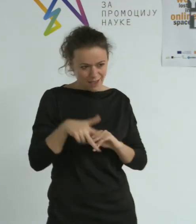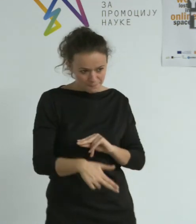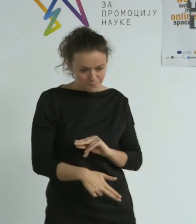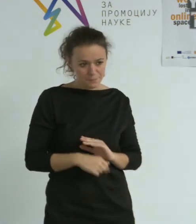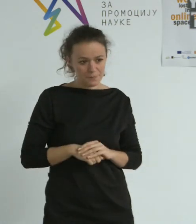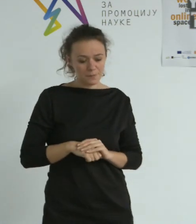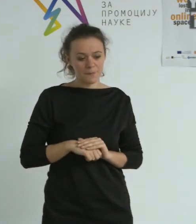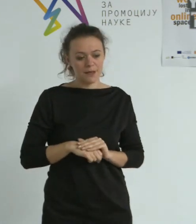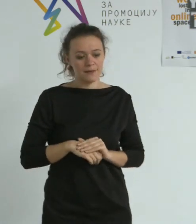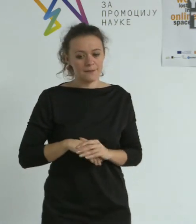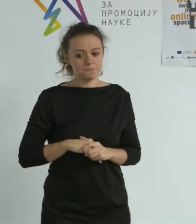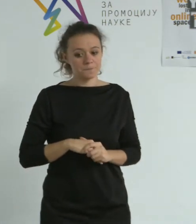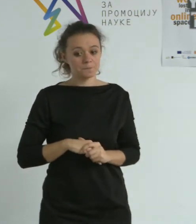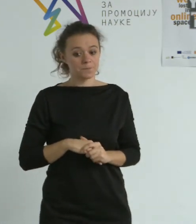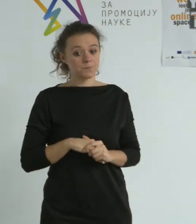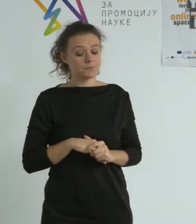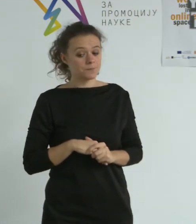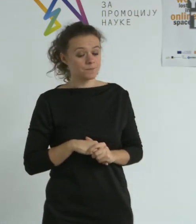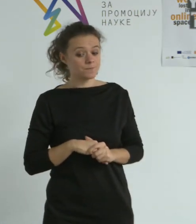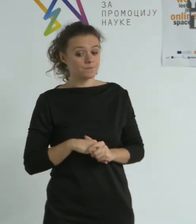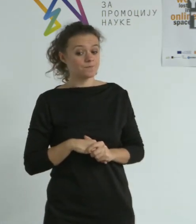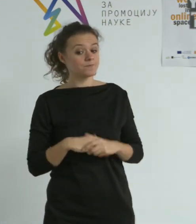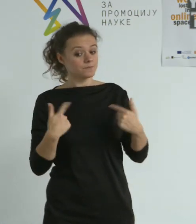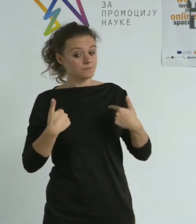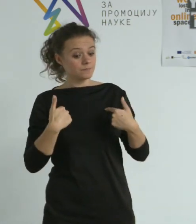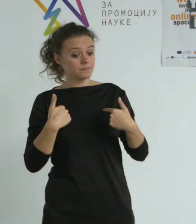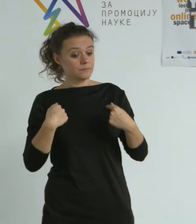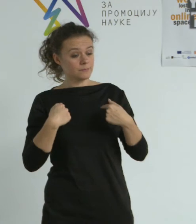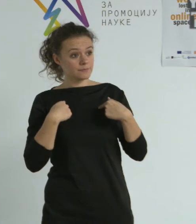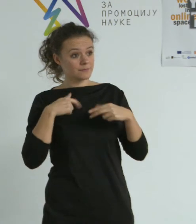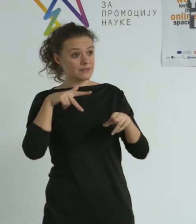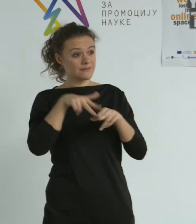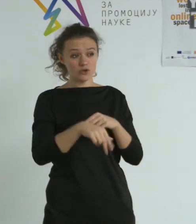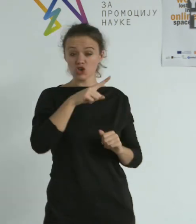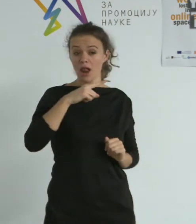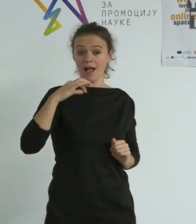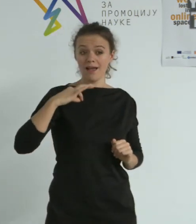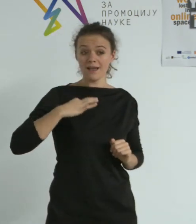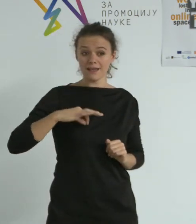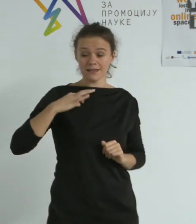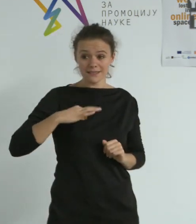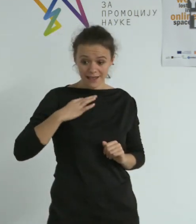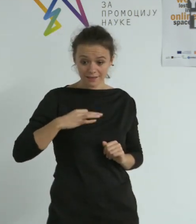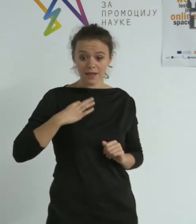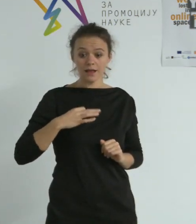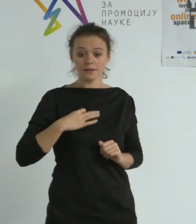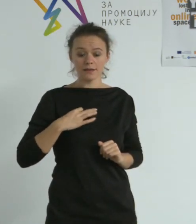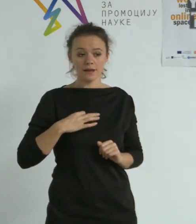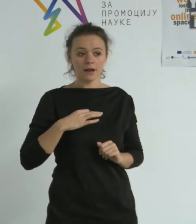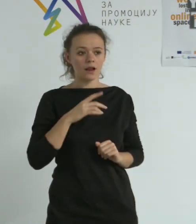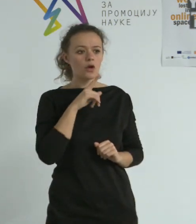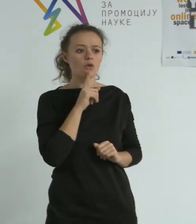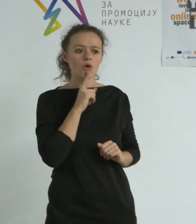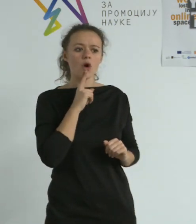It was I finished the assignments which are very important for